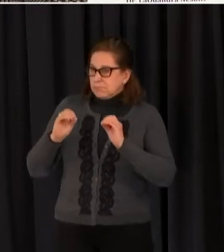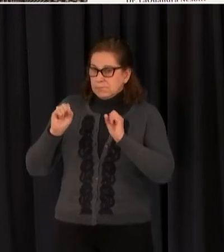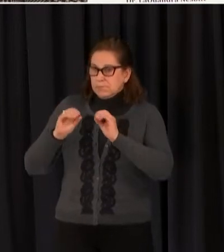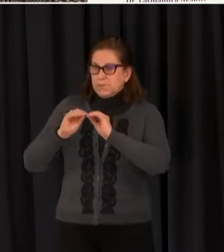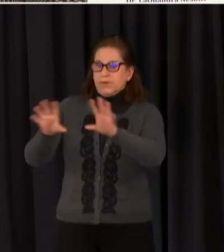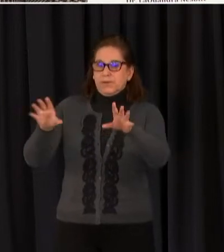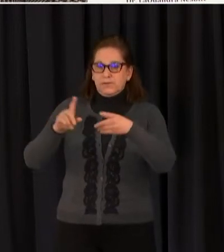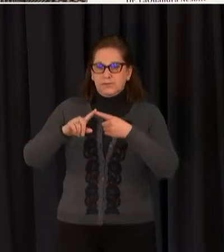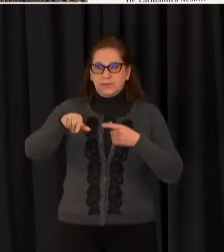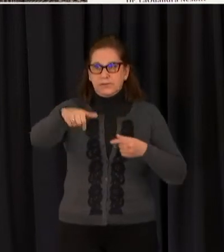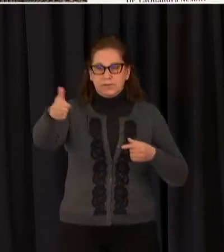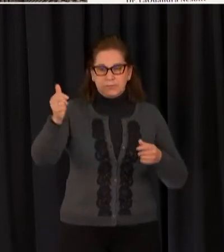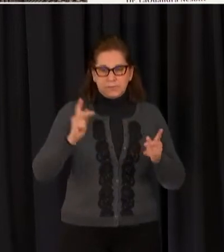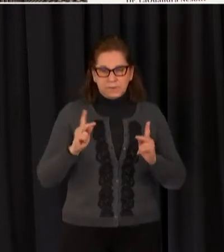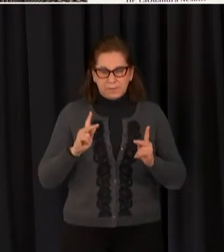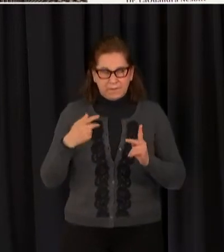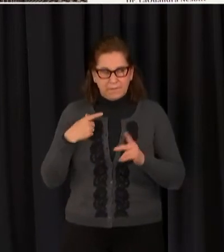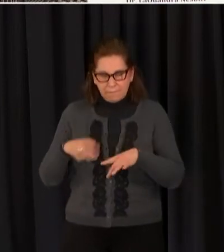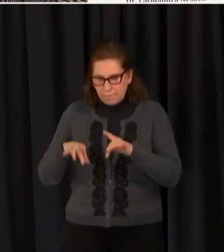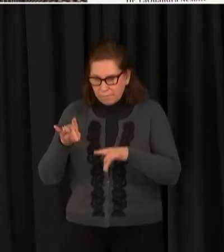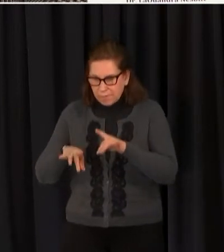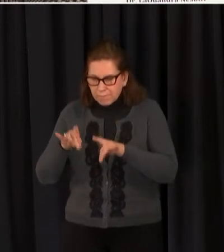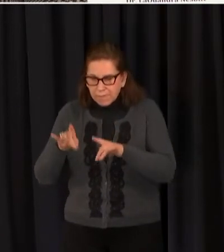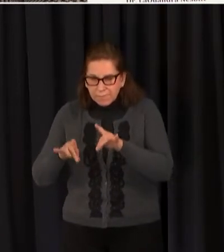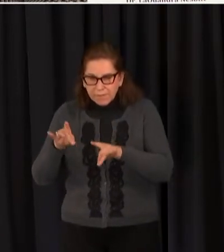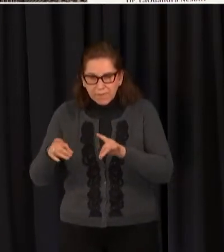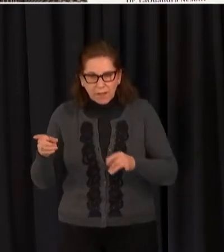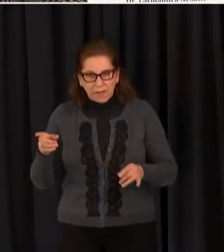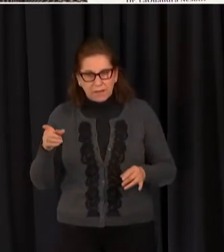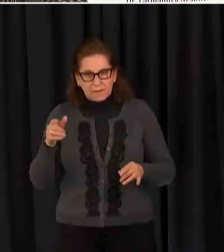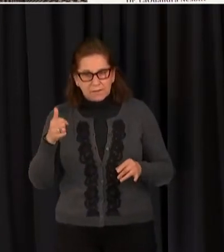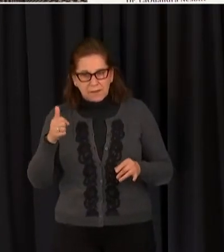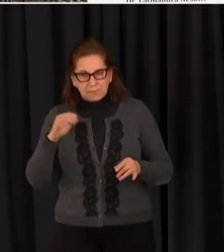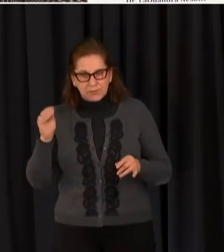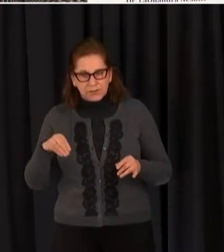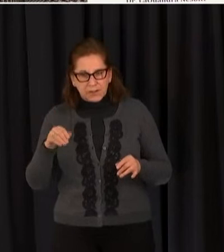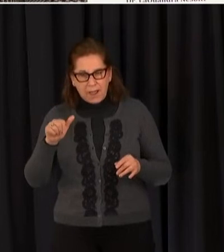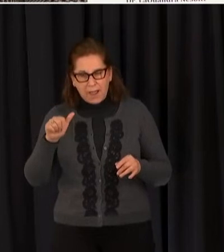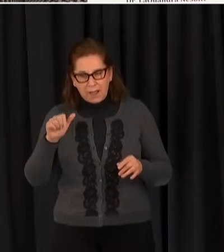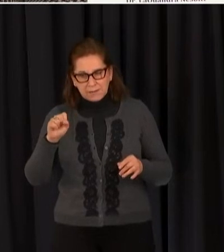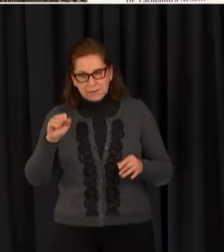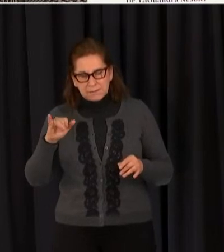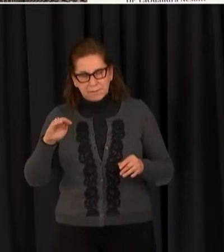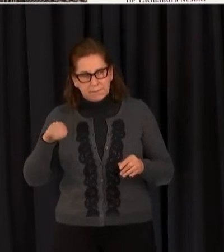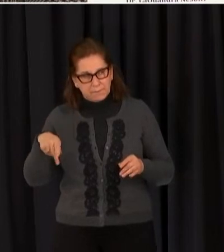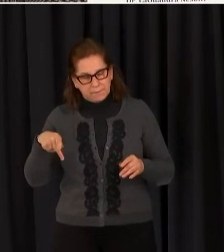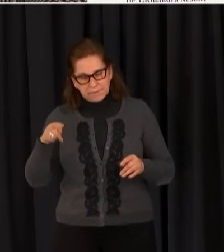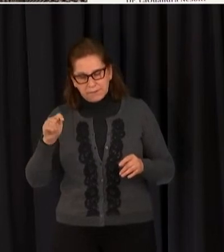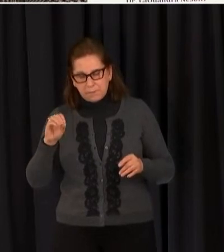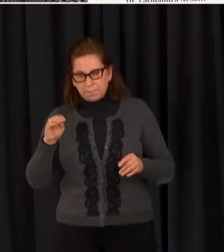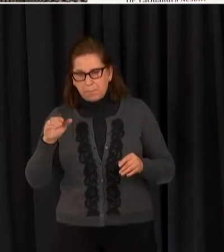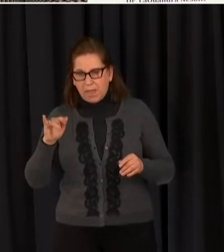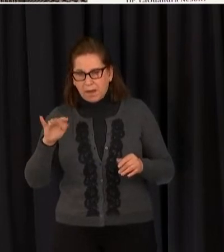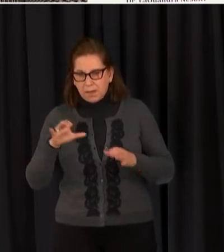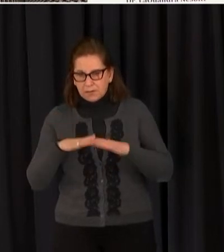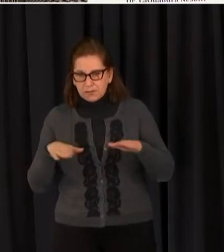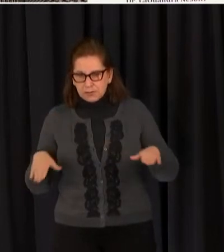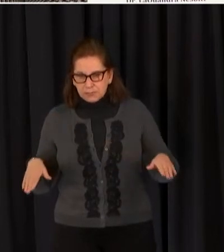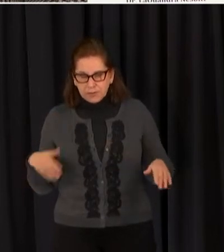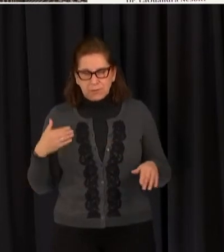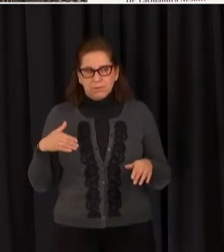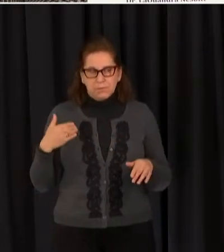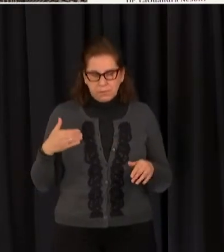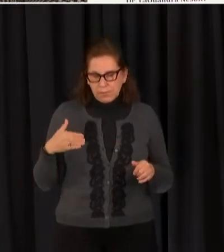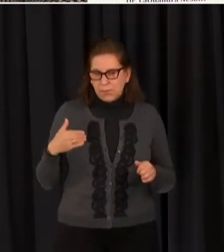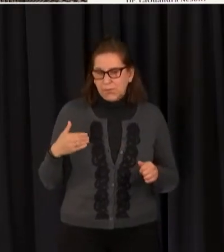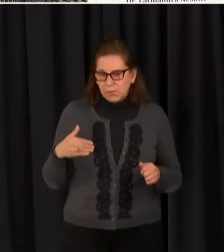than symptomatic children. We have recommended that only on-site daily symptom screening needs to continue to